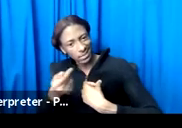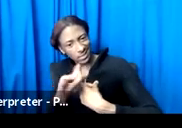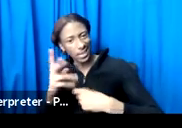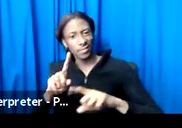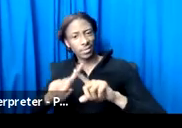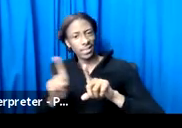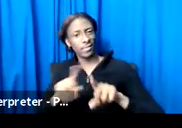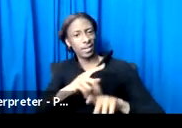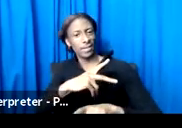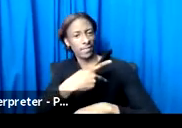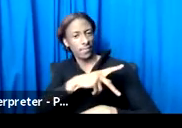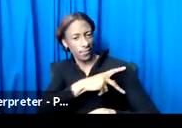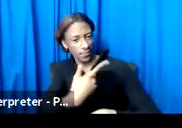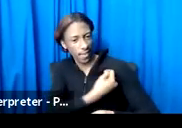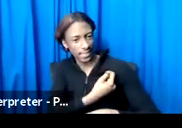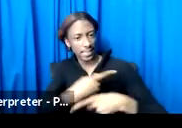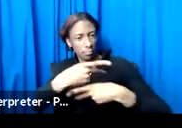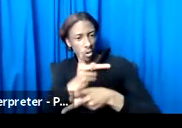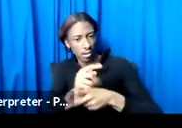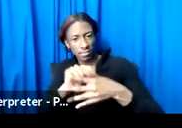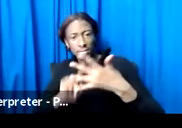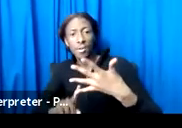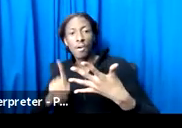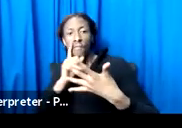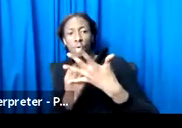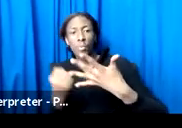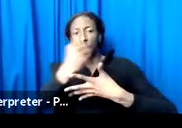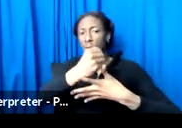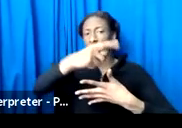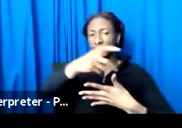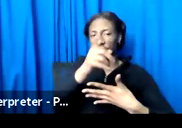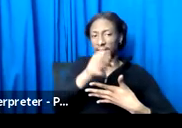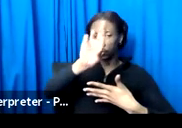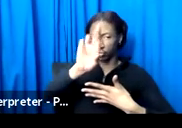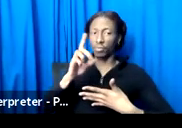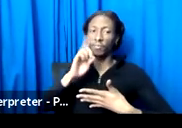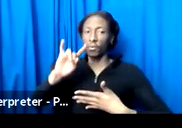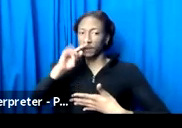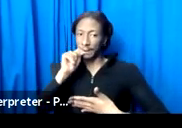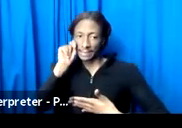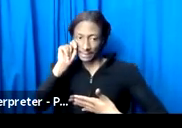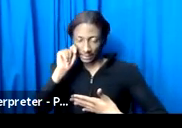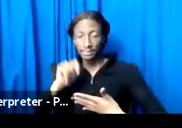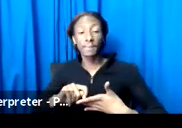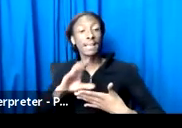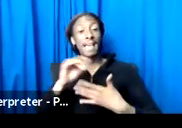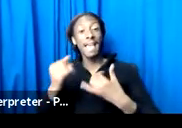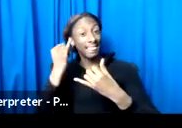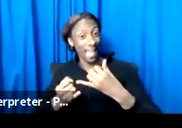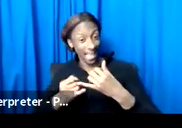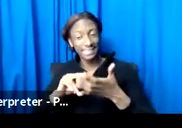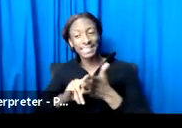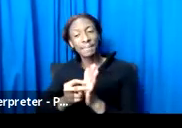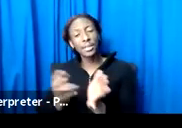to prioritize their stock of Pfizer vaccine for adolescents. And lastly, this means encouraging vaccination